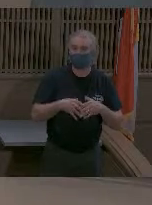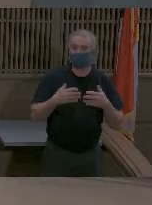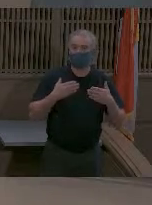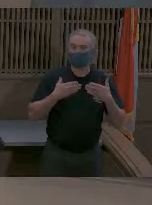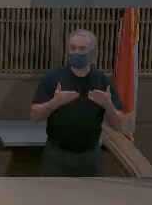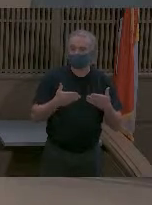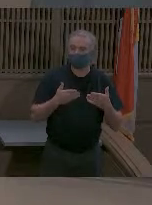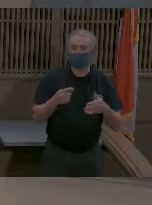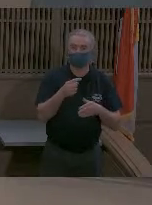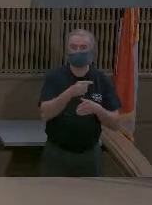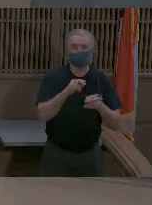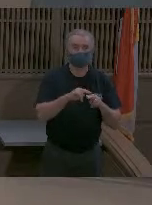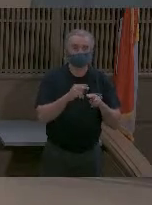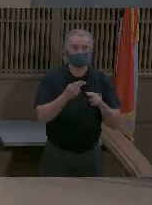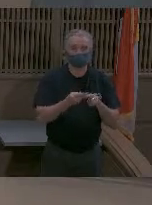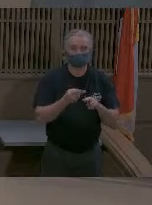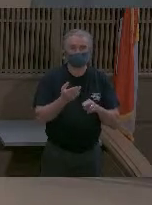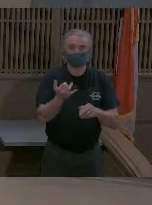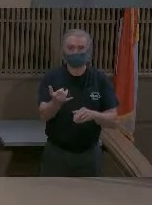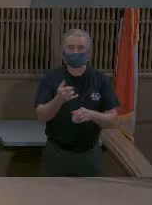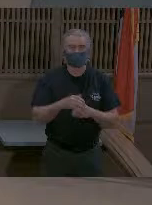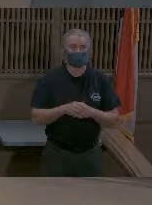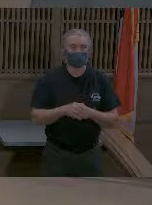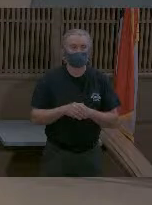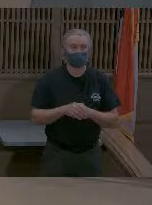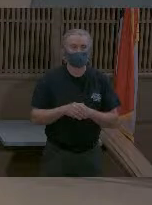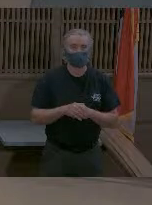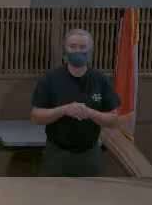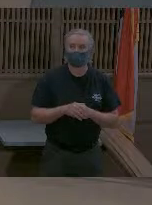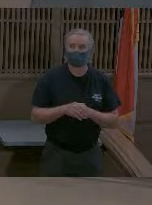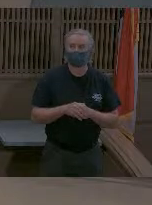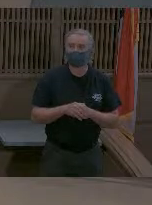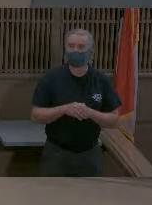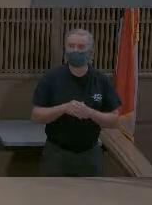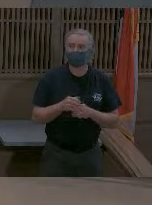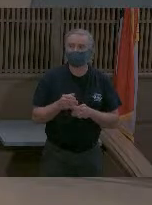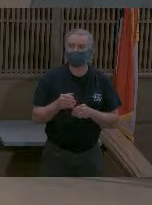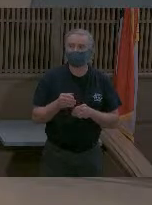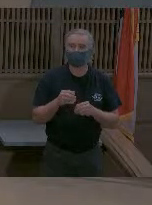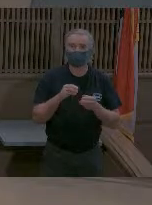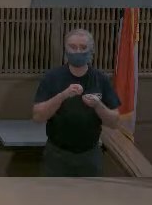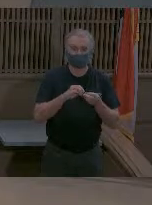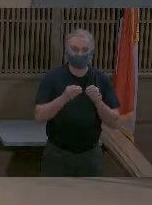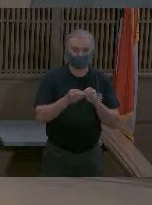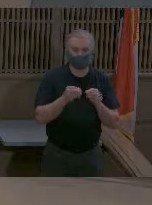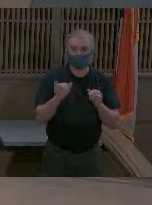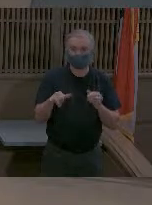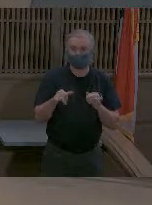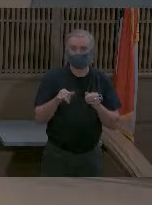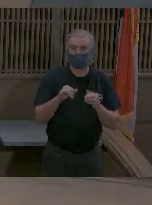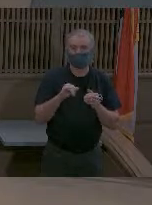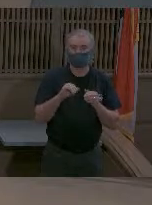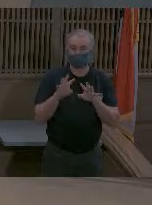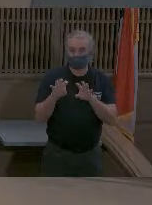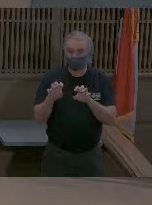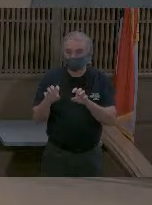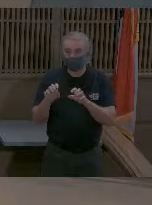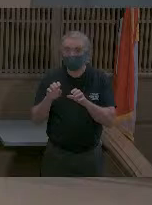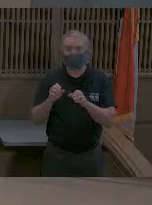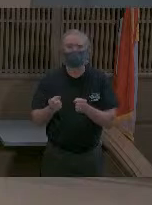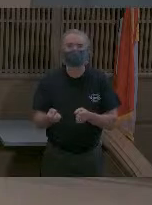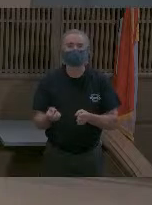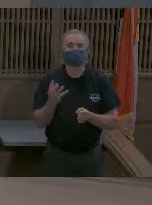of the virus. The numbers, the positivity rates, I mentioned that there are some inconsistencies